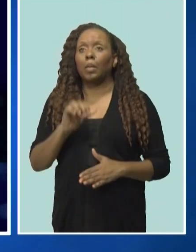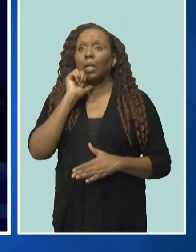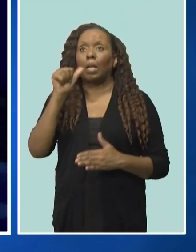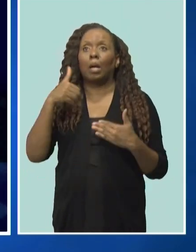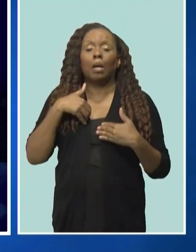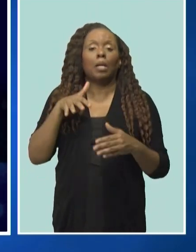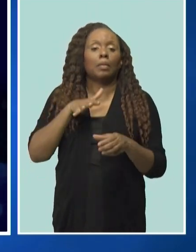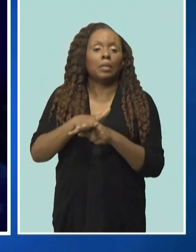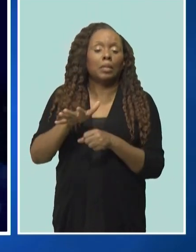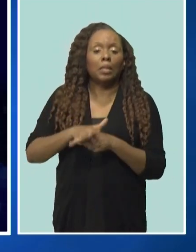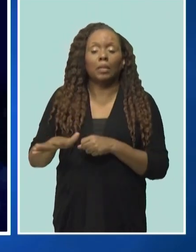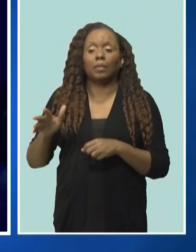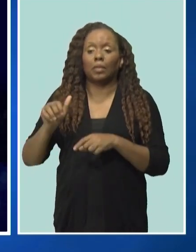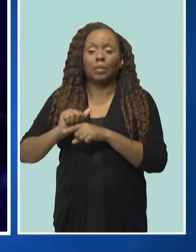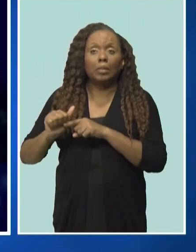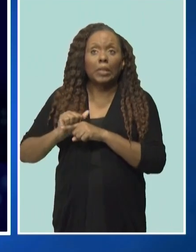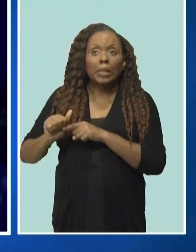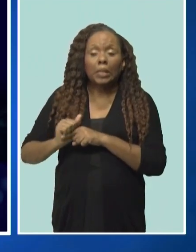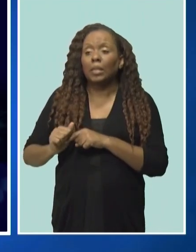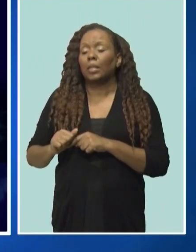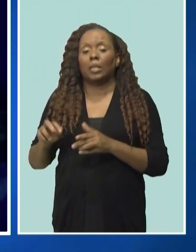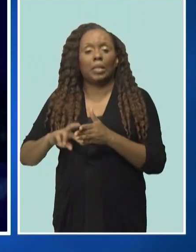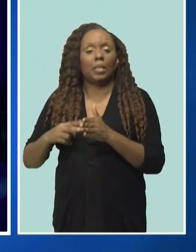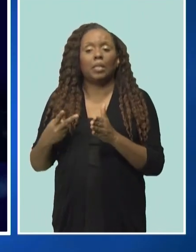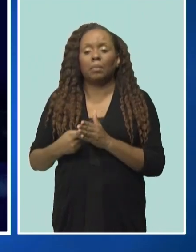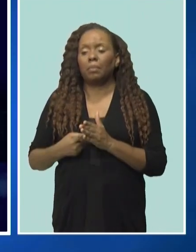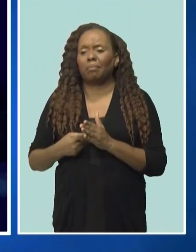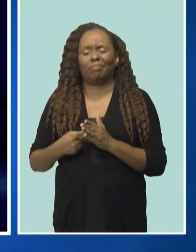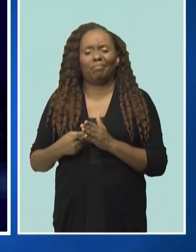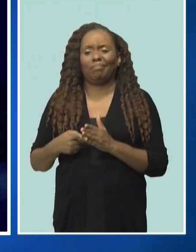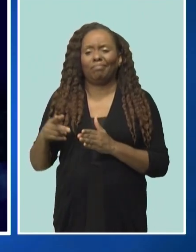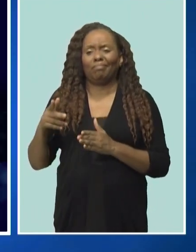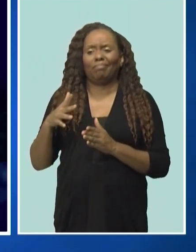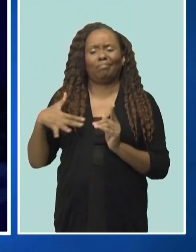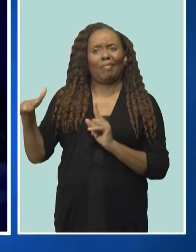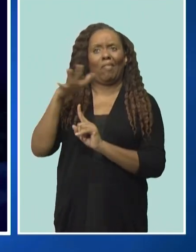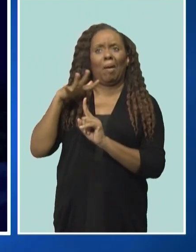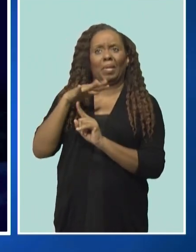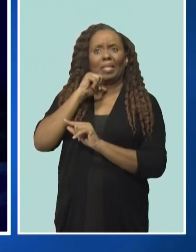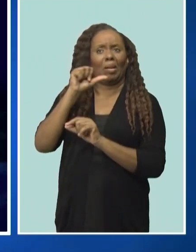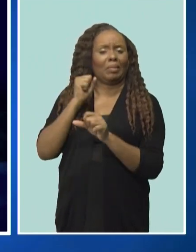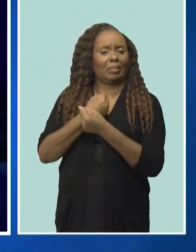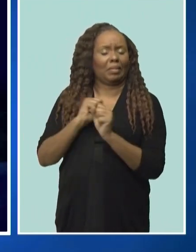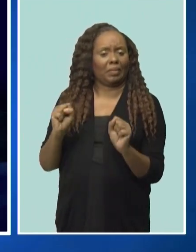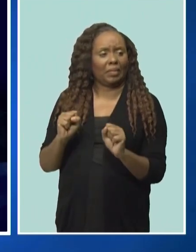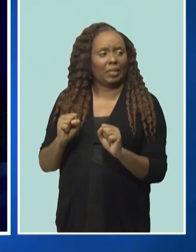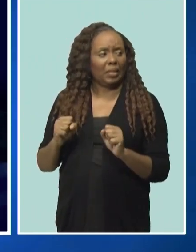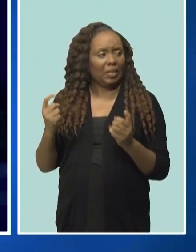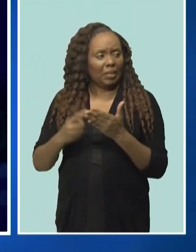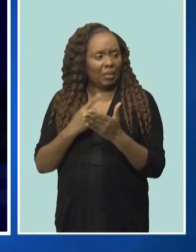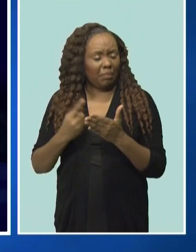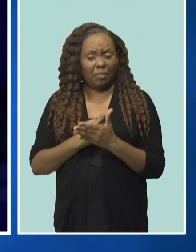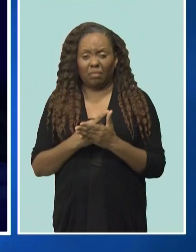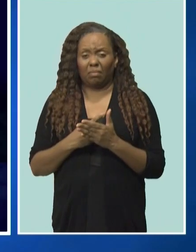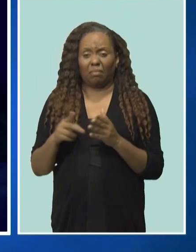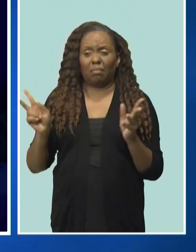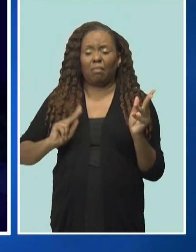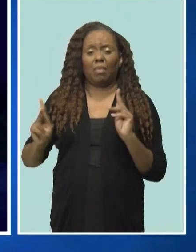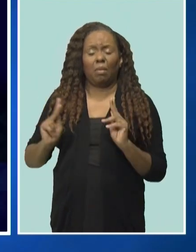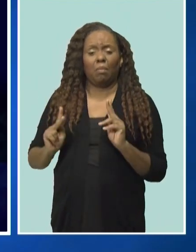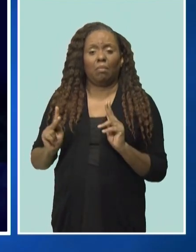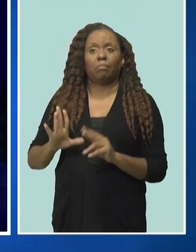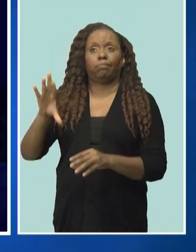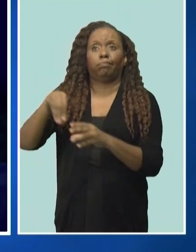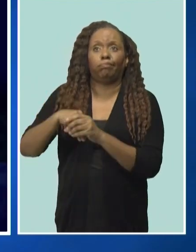leading to unsafe practices and inefficiencies. Sometimes even workers are thrust into roles without